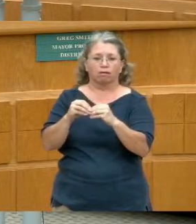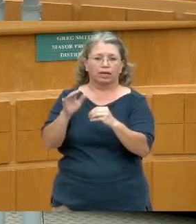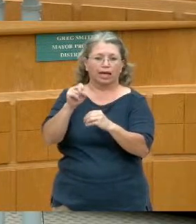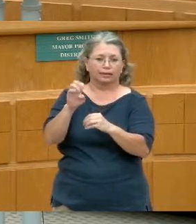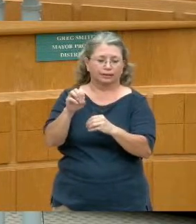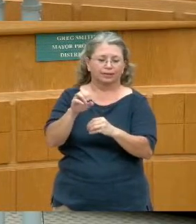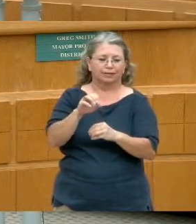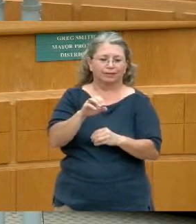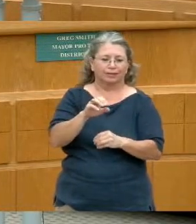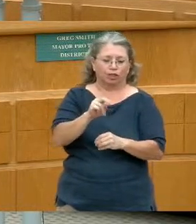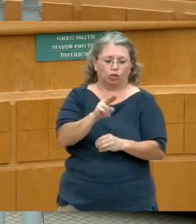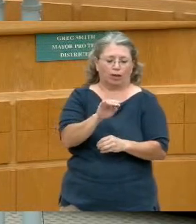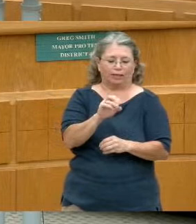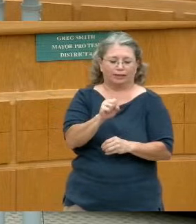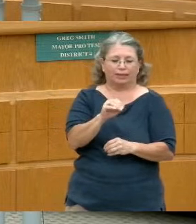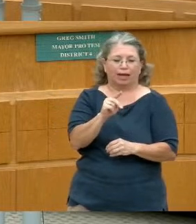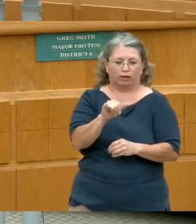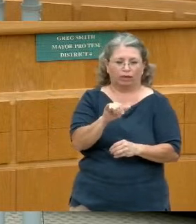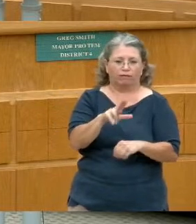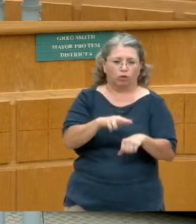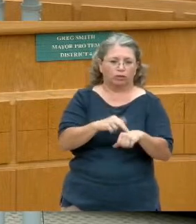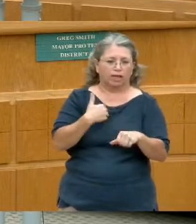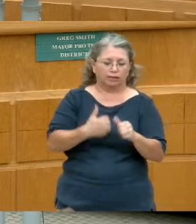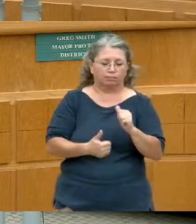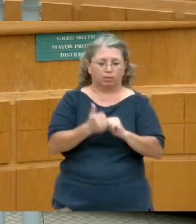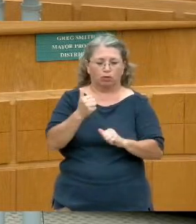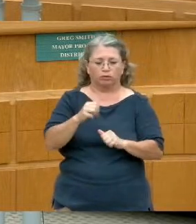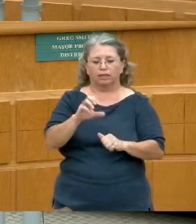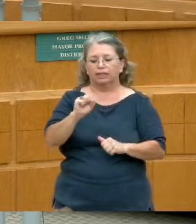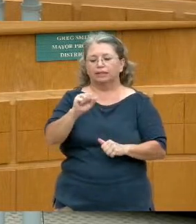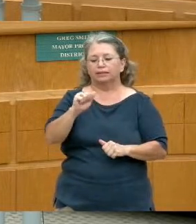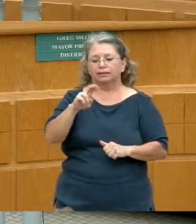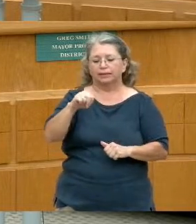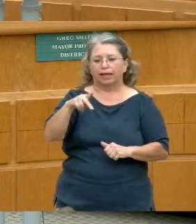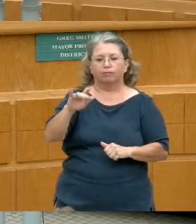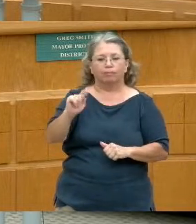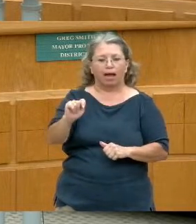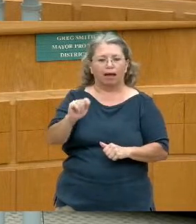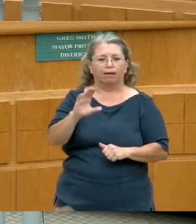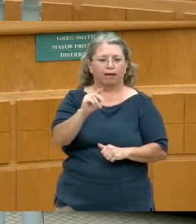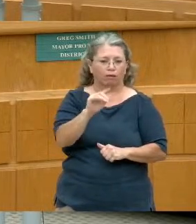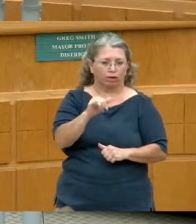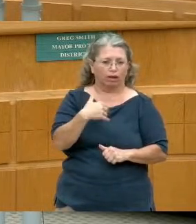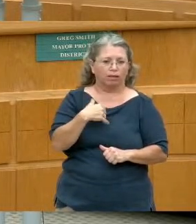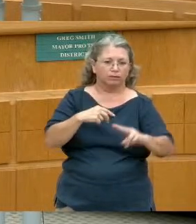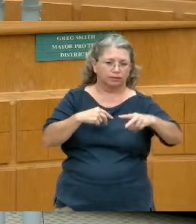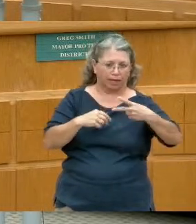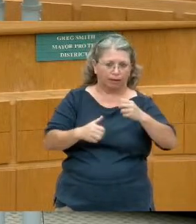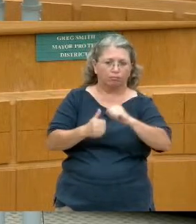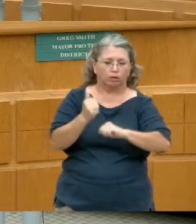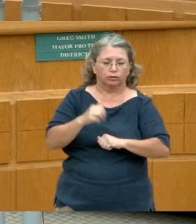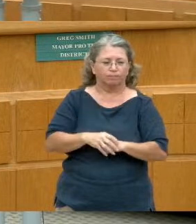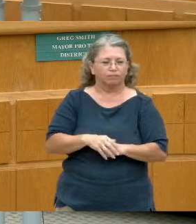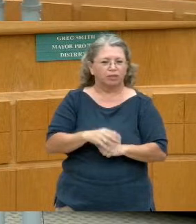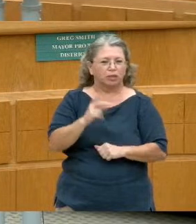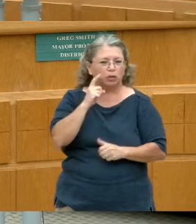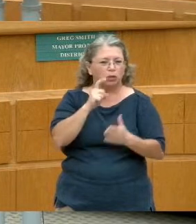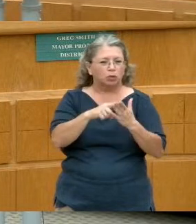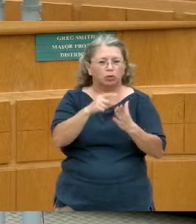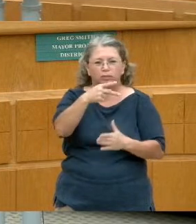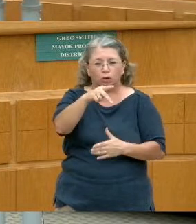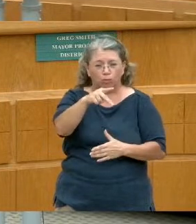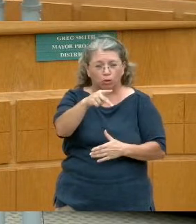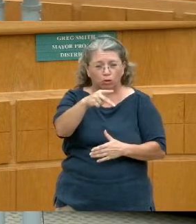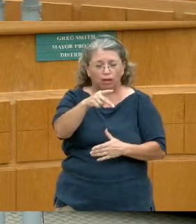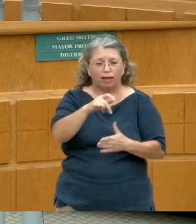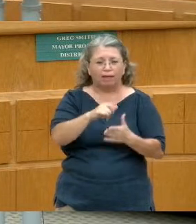epicenter, and then San Patricio County secondarily has the second most cases. In the purple, you can see the active cases.